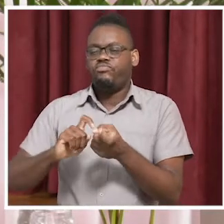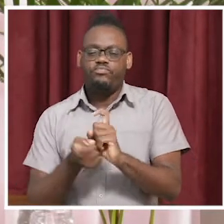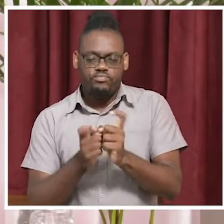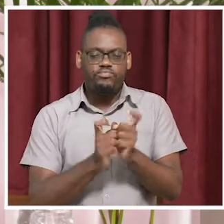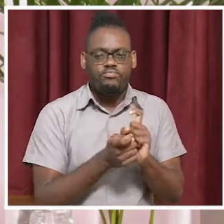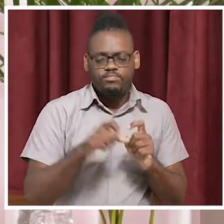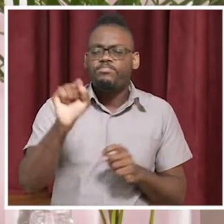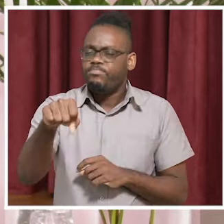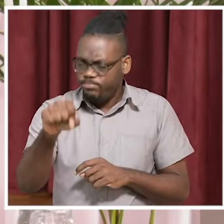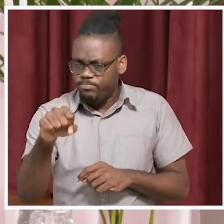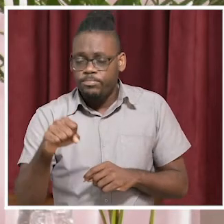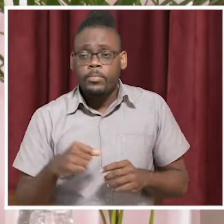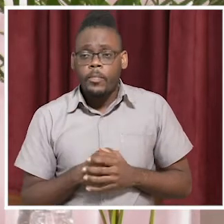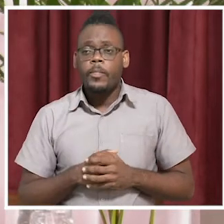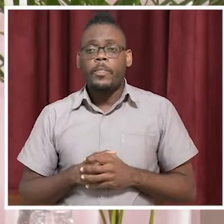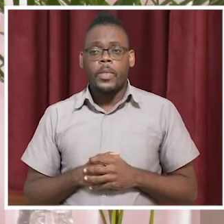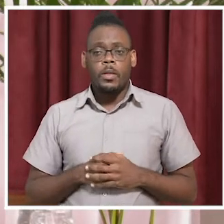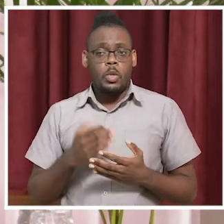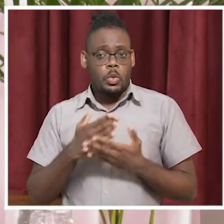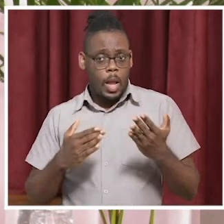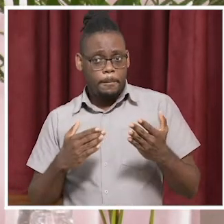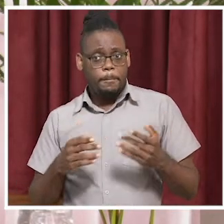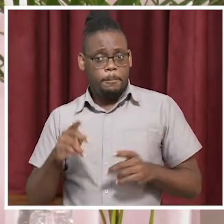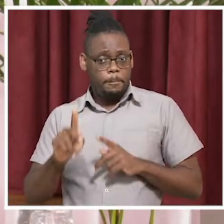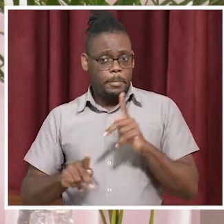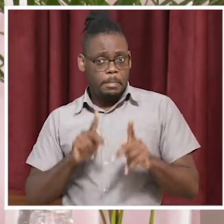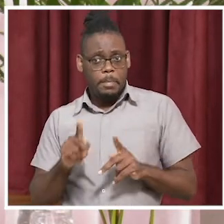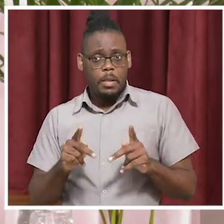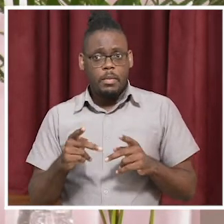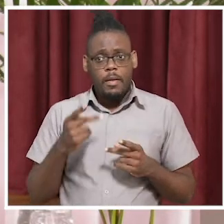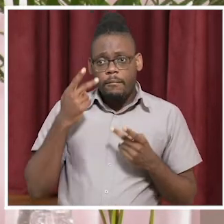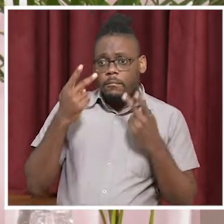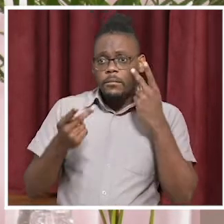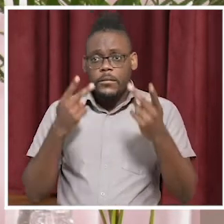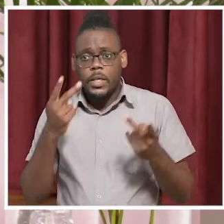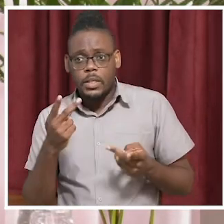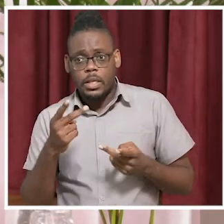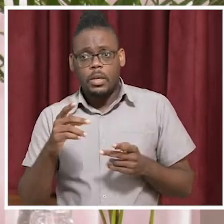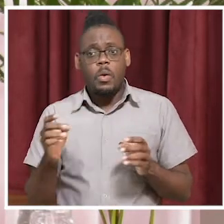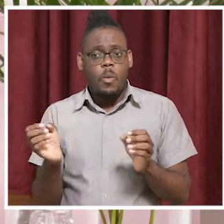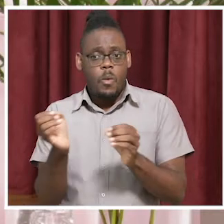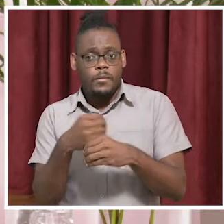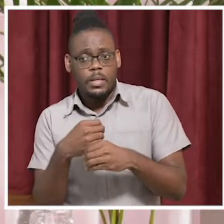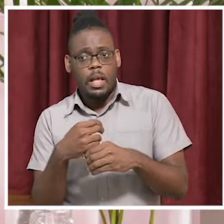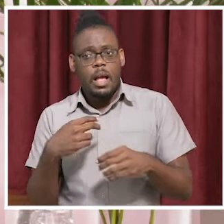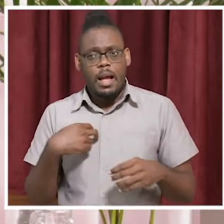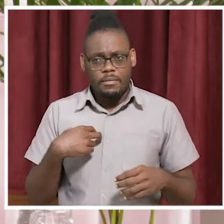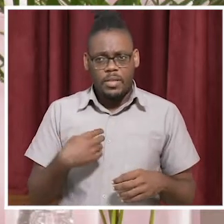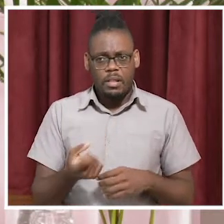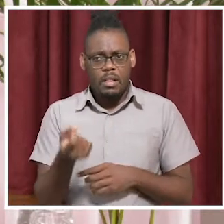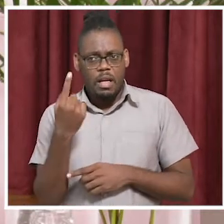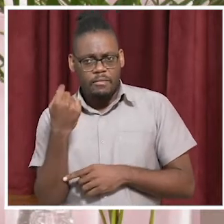coming into the office, our offices, right? Mm-hmm. We have 10, 11 locations across Trinidad and Tobago. Okay. 10 in Trinidad,